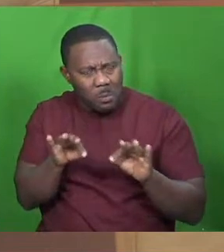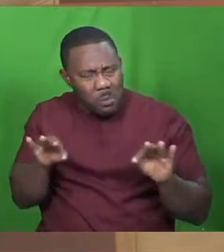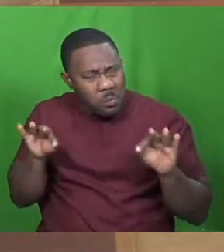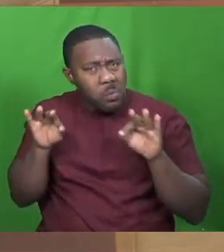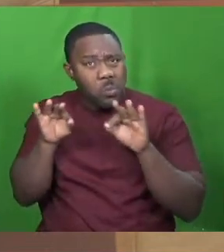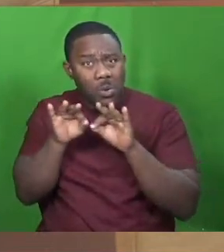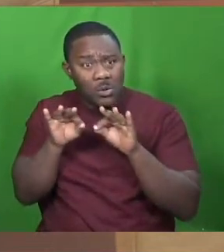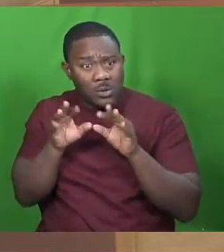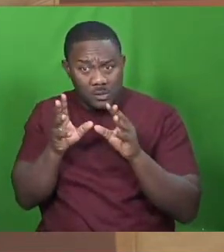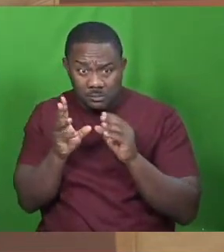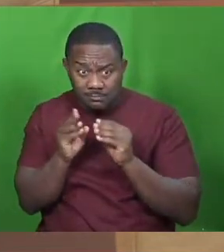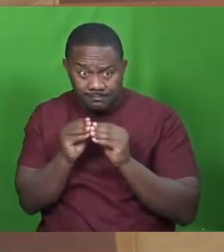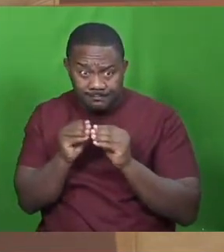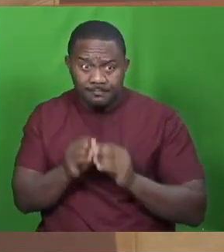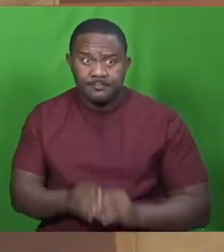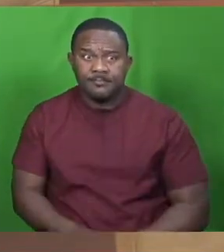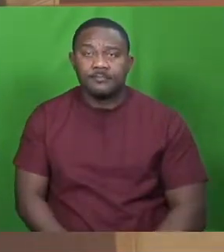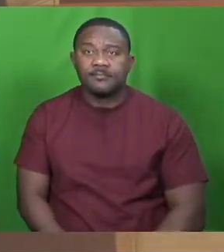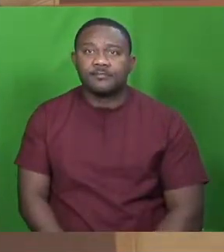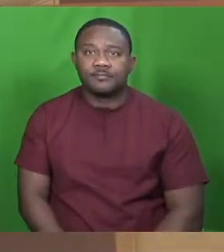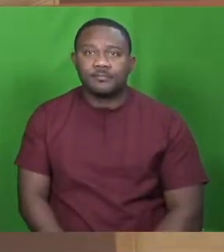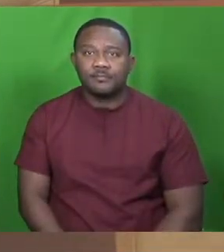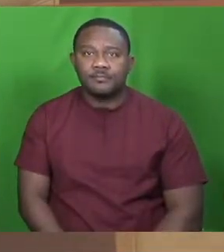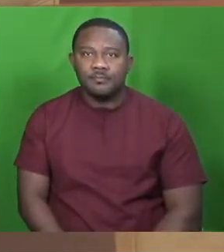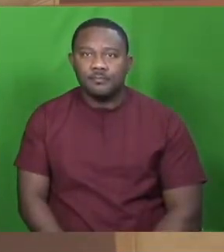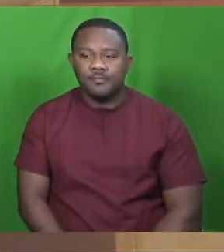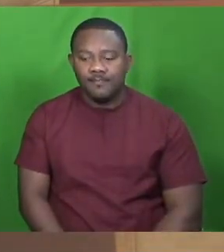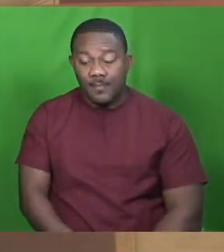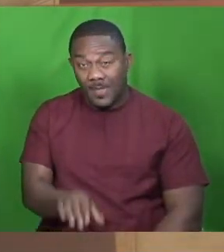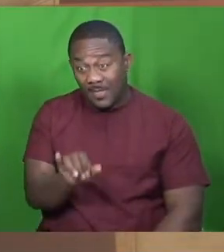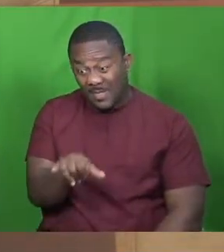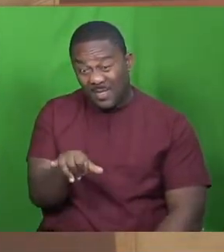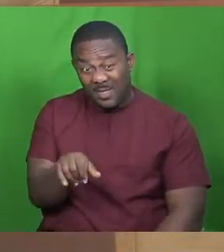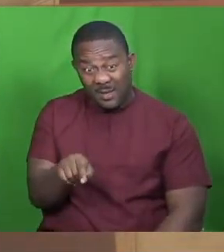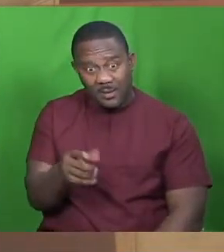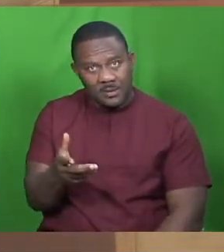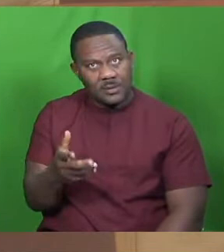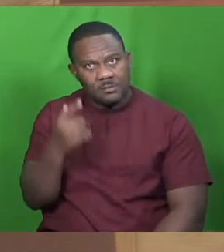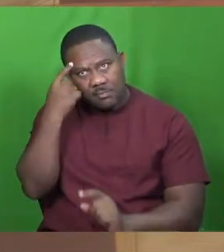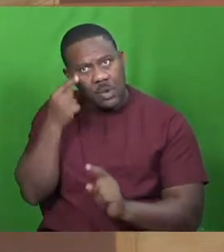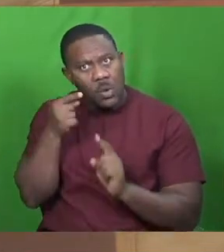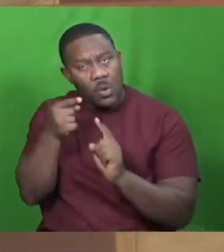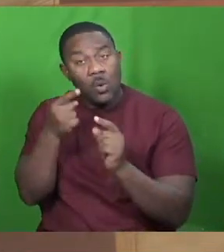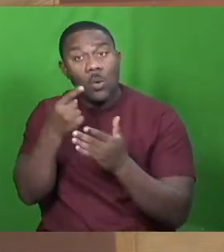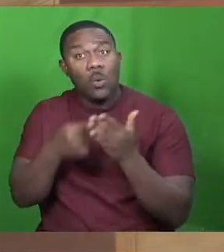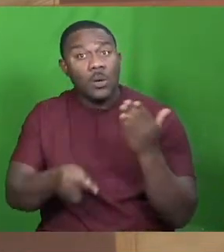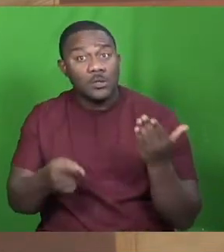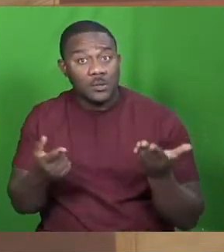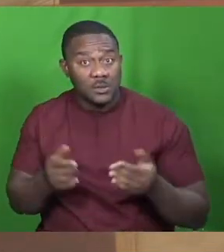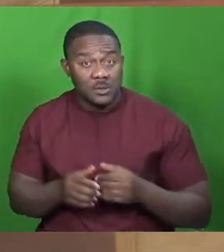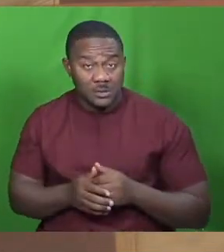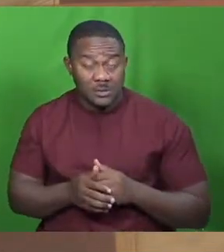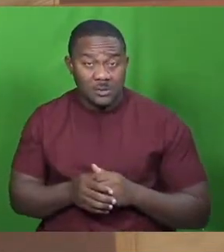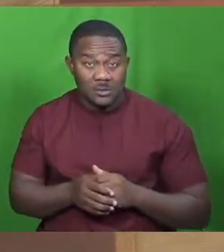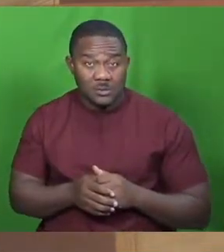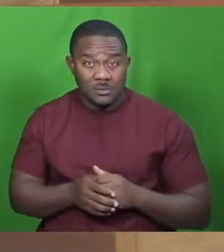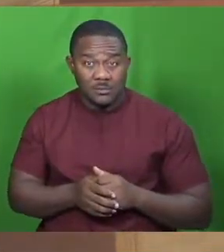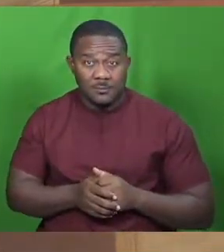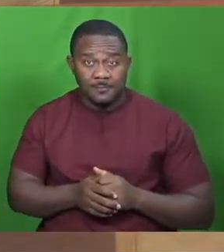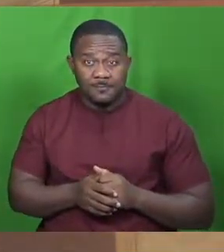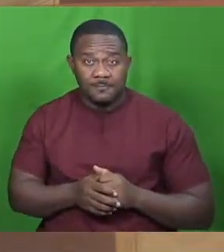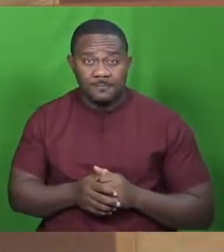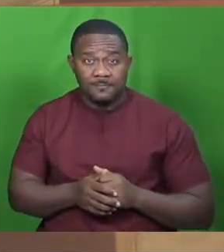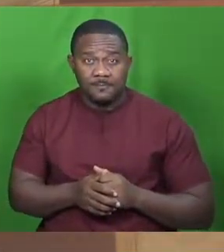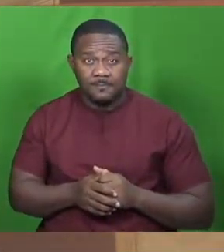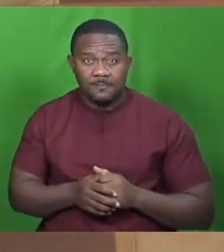one. Mr. Speaker, what this convention seeks to achieve is